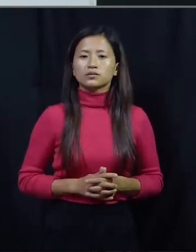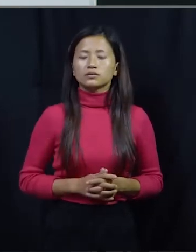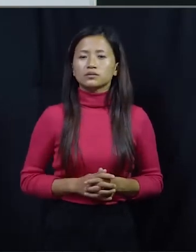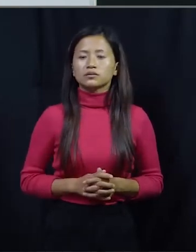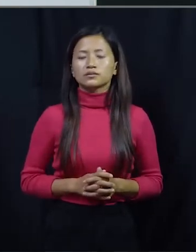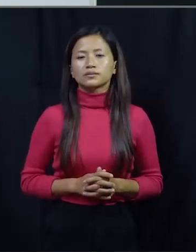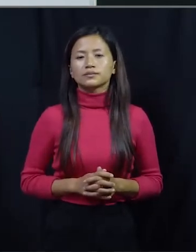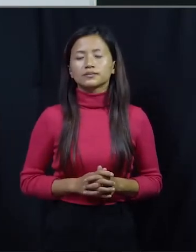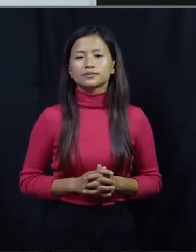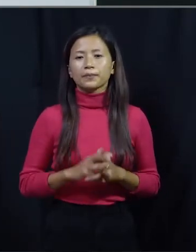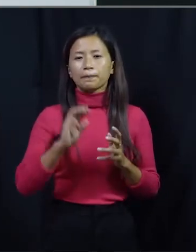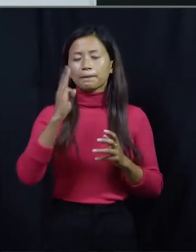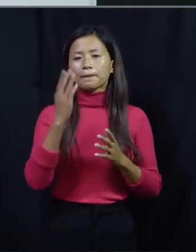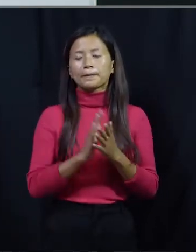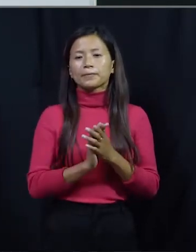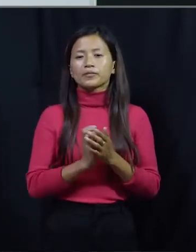The third one is